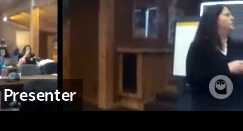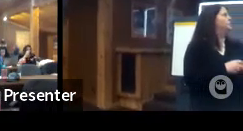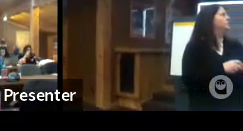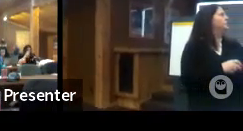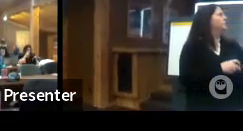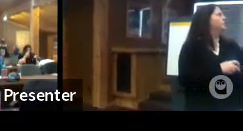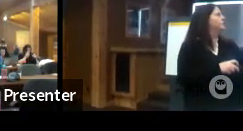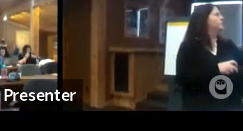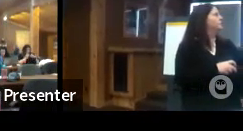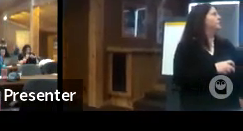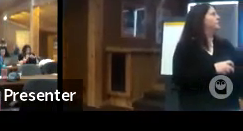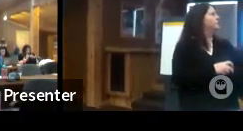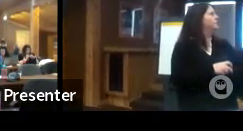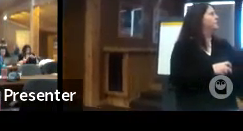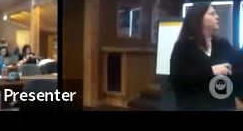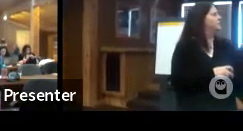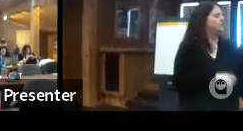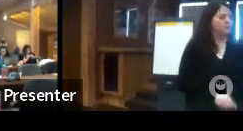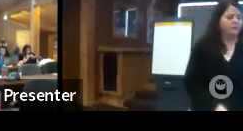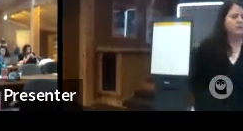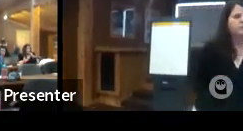after. Oops.